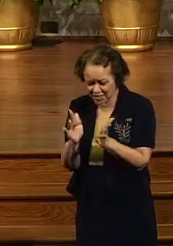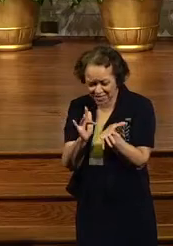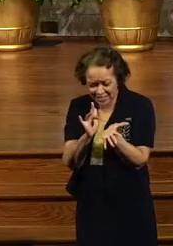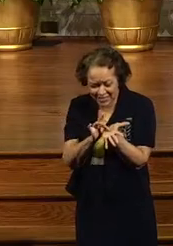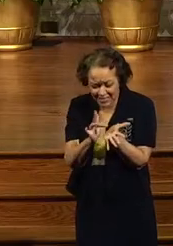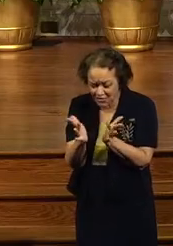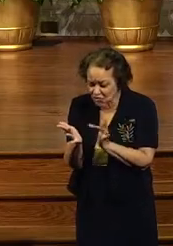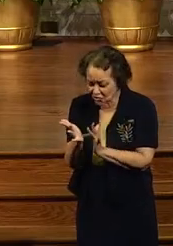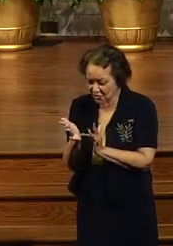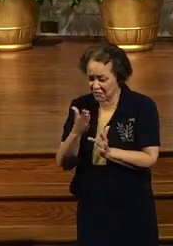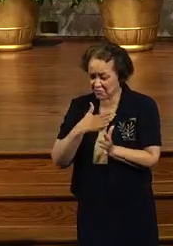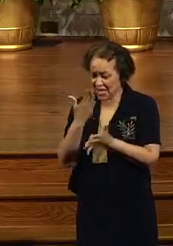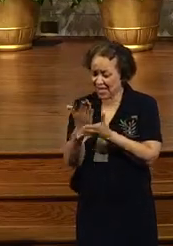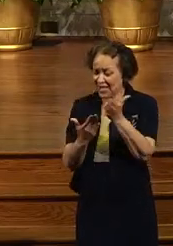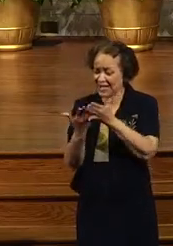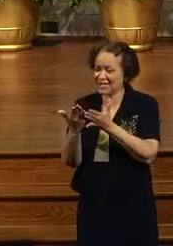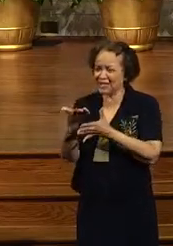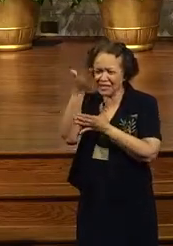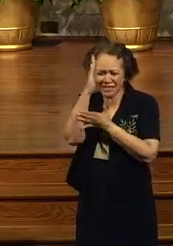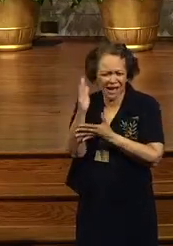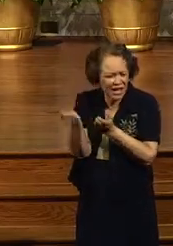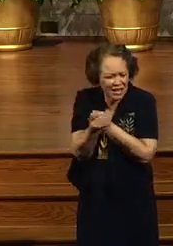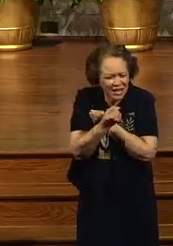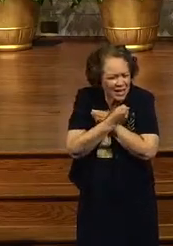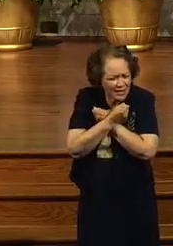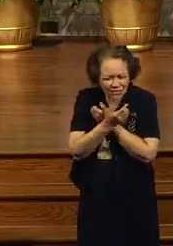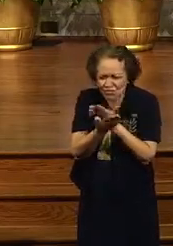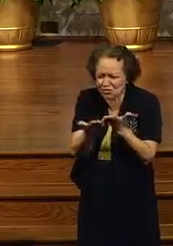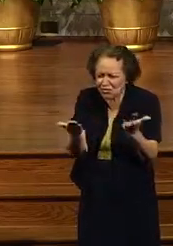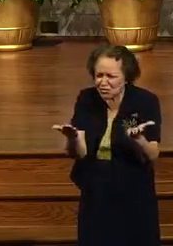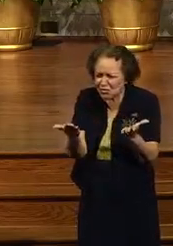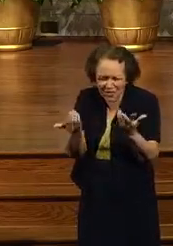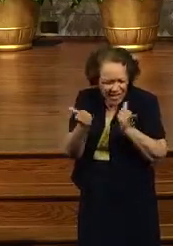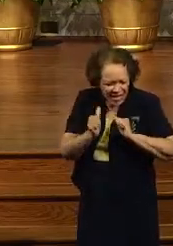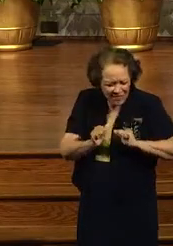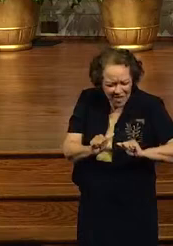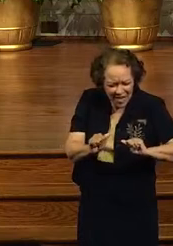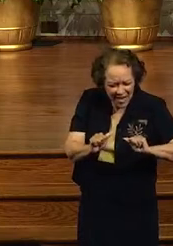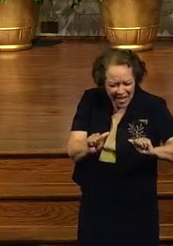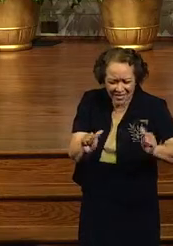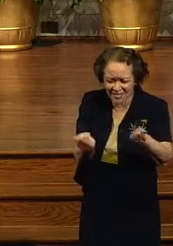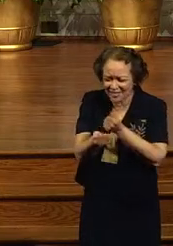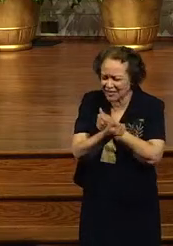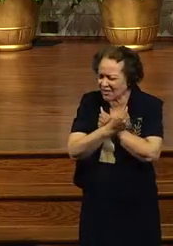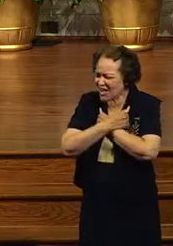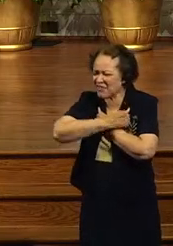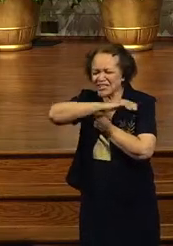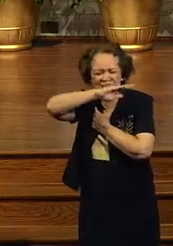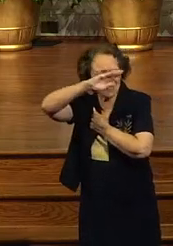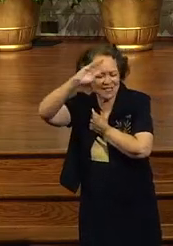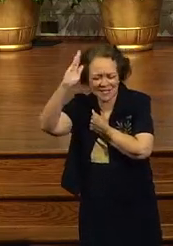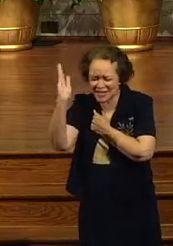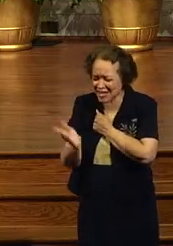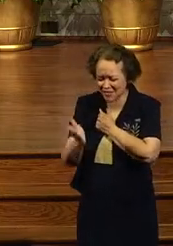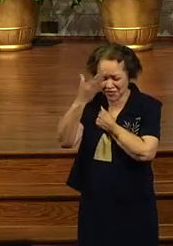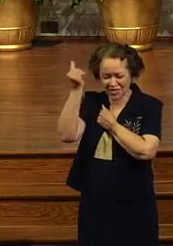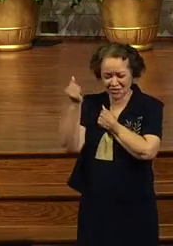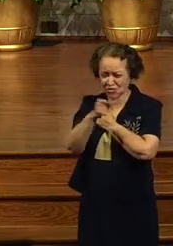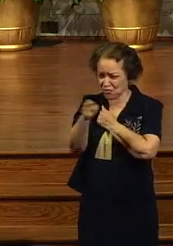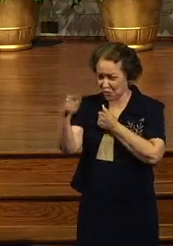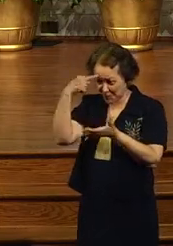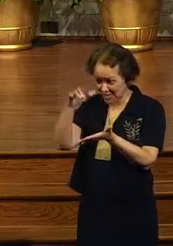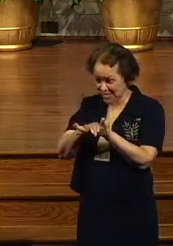hands. God loves you with an everlasting love. He said, I will never, ever forget thee. Do you believe that